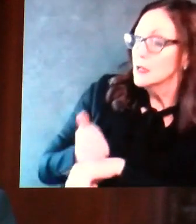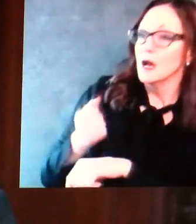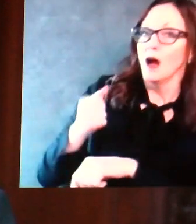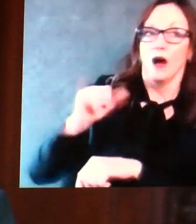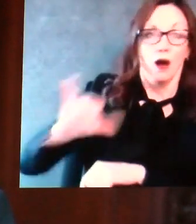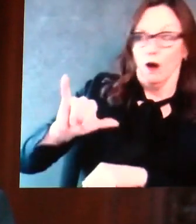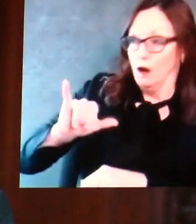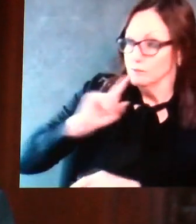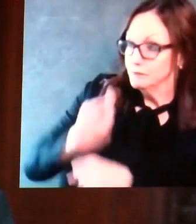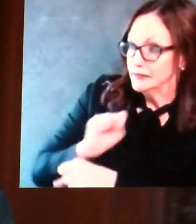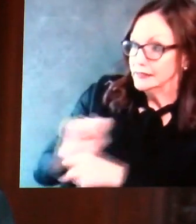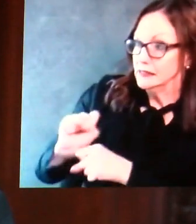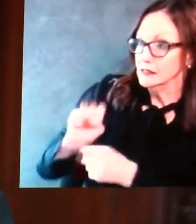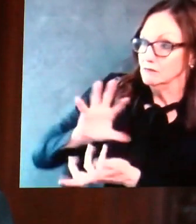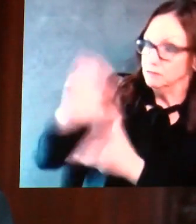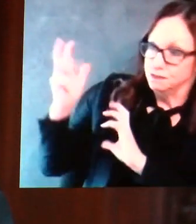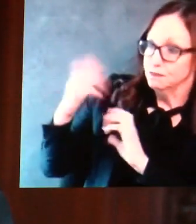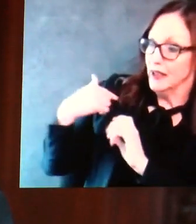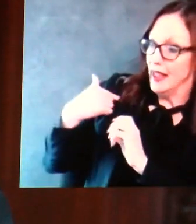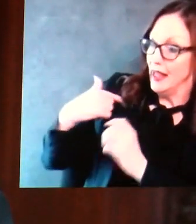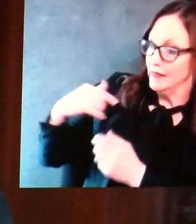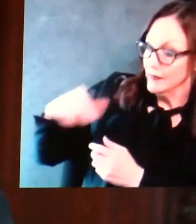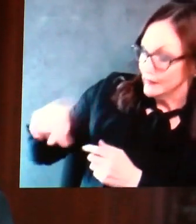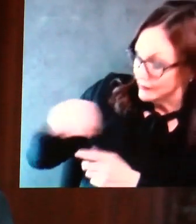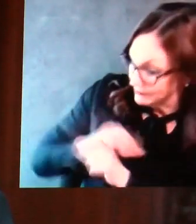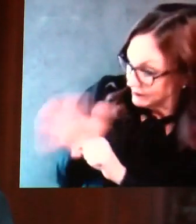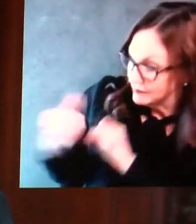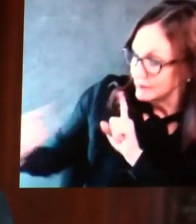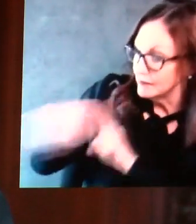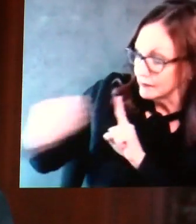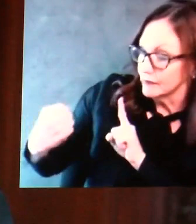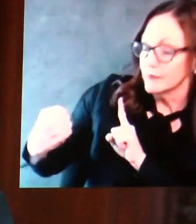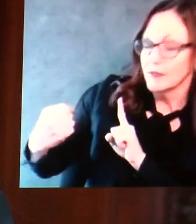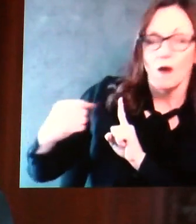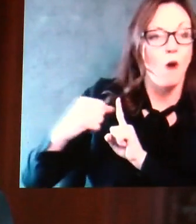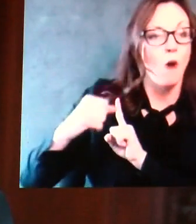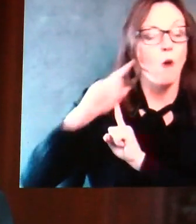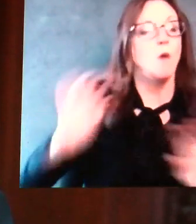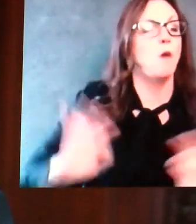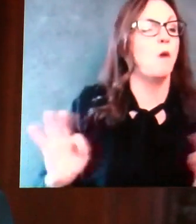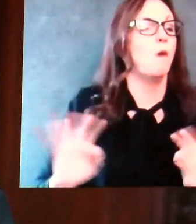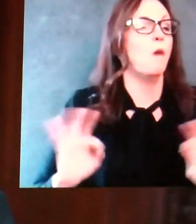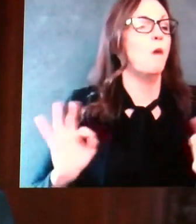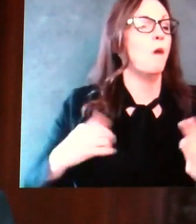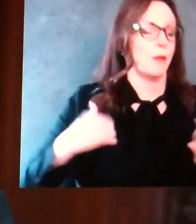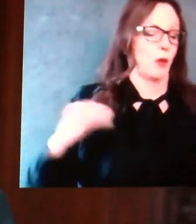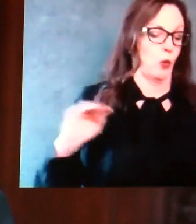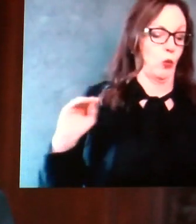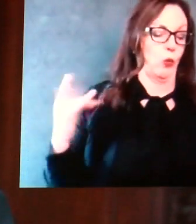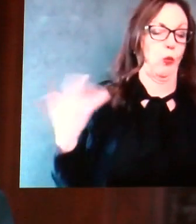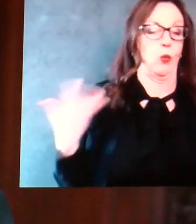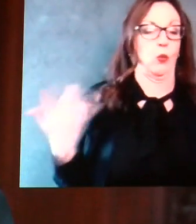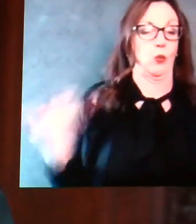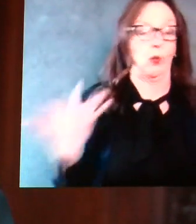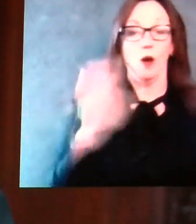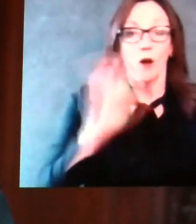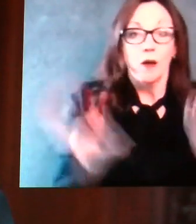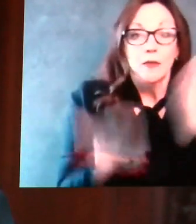have a long road ahead of us, and staying home to save lives is one of the best ways you can help the farmers, the workers,